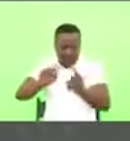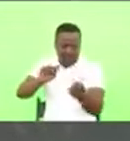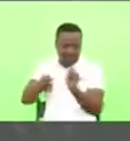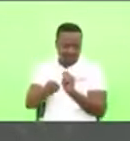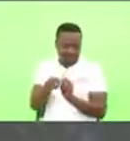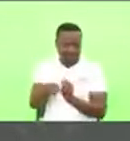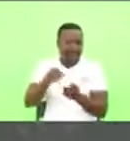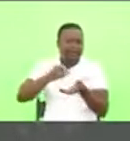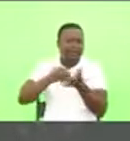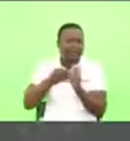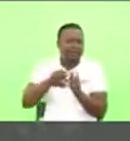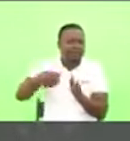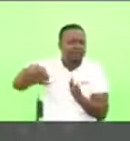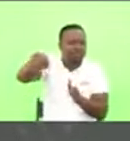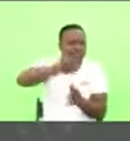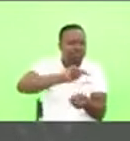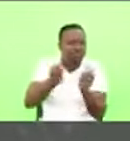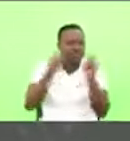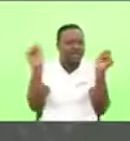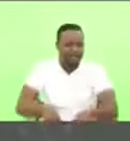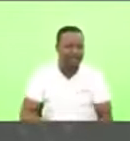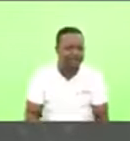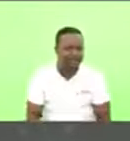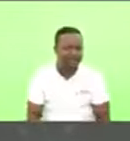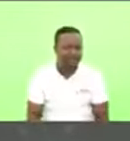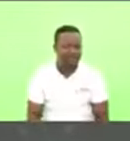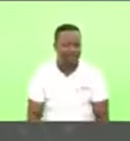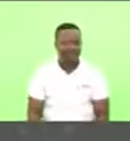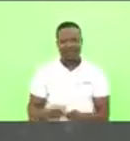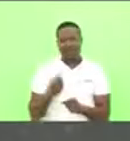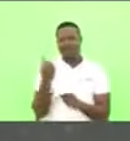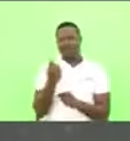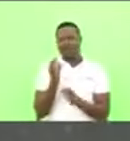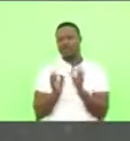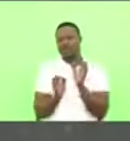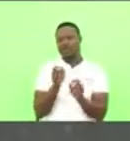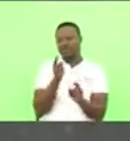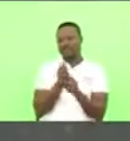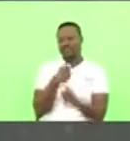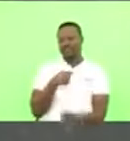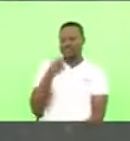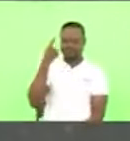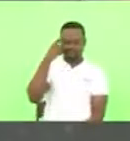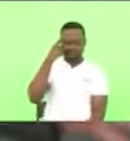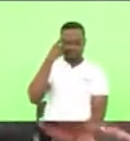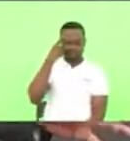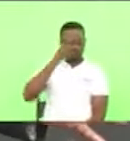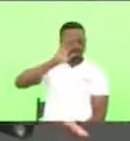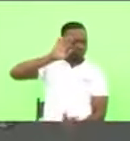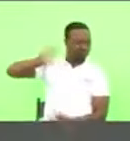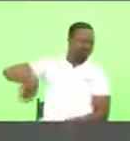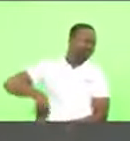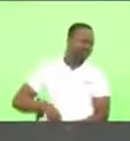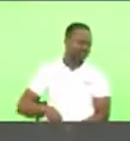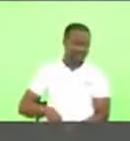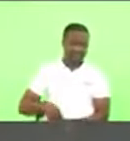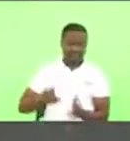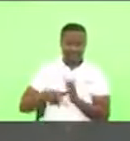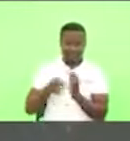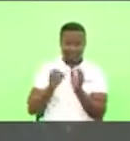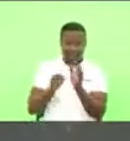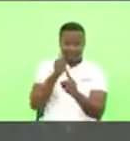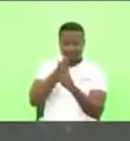you always be transformed. Unless you take your eyes and your mind from the cause. But if you